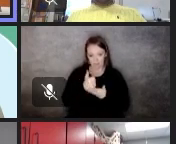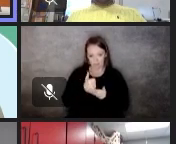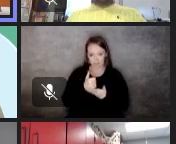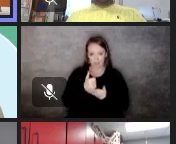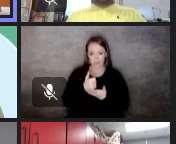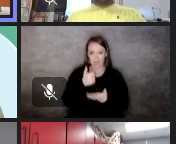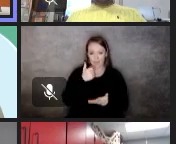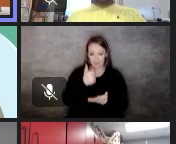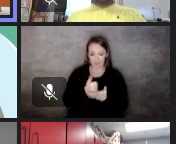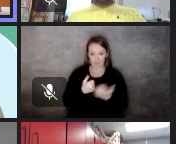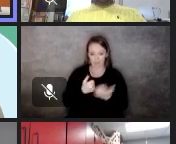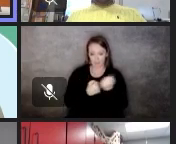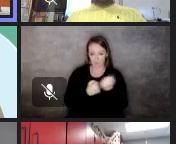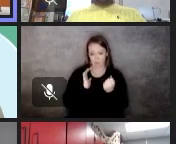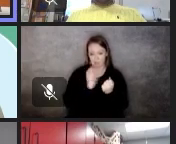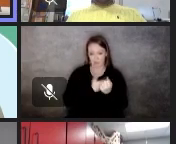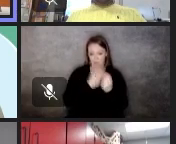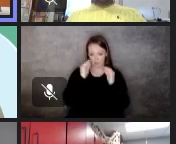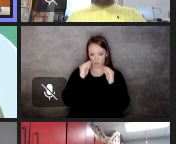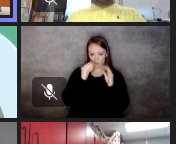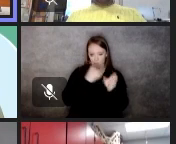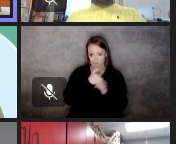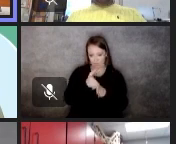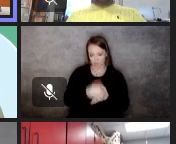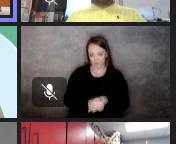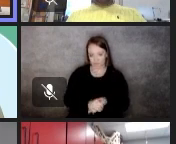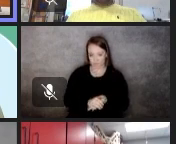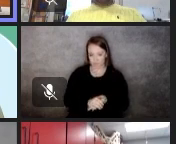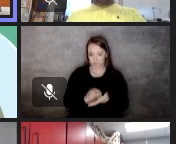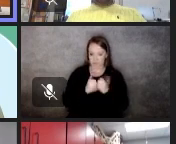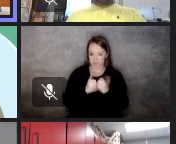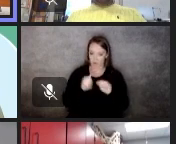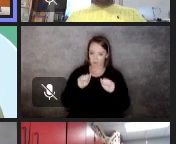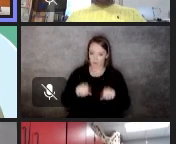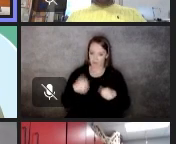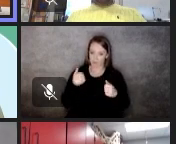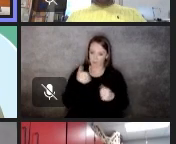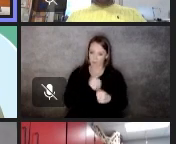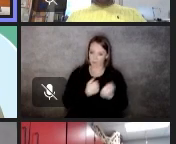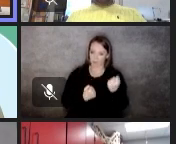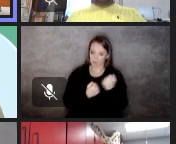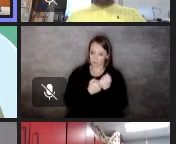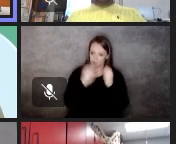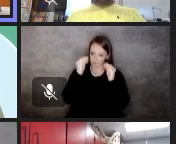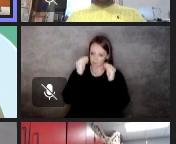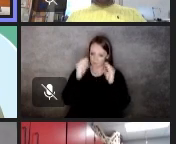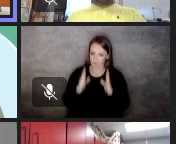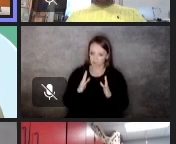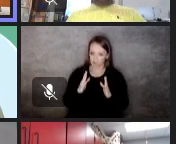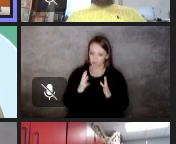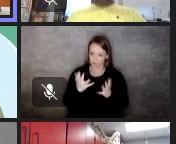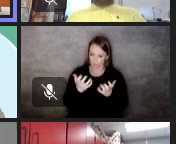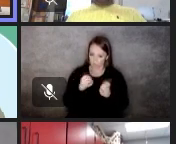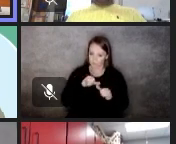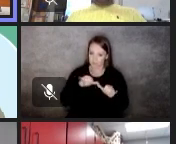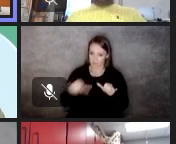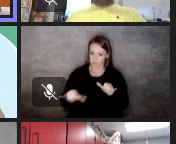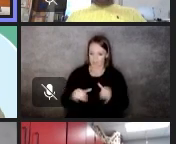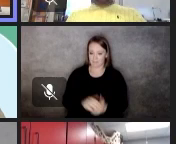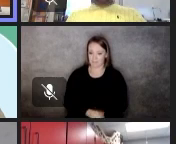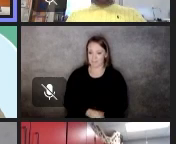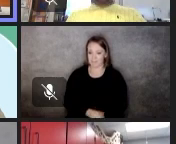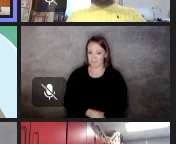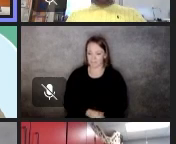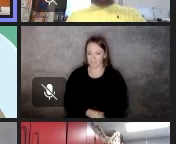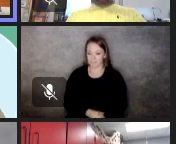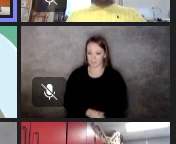profession. How can we advocate for teachers to stay? So if you could